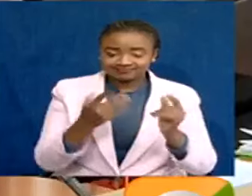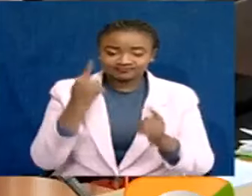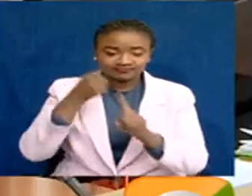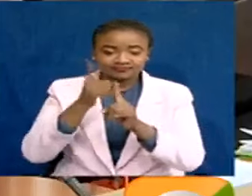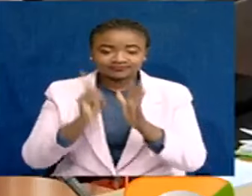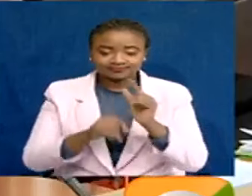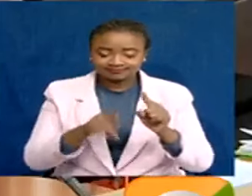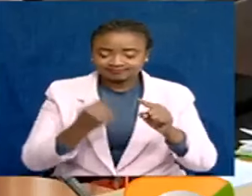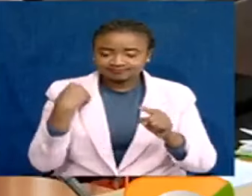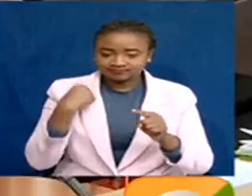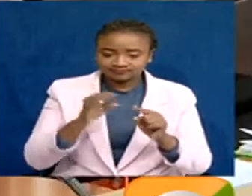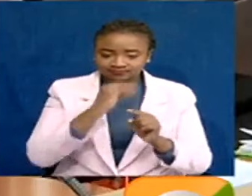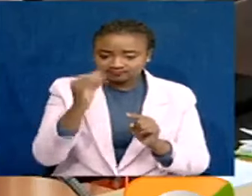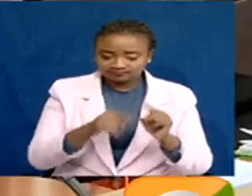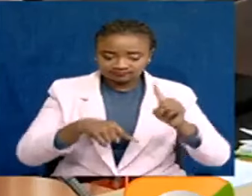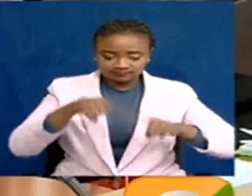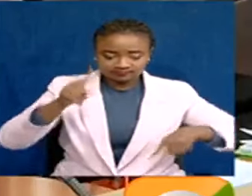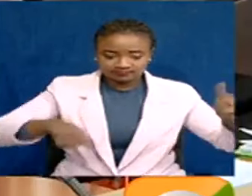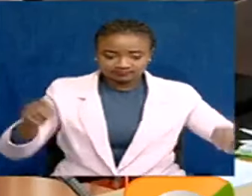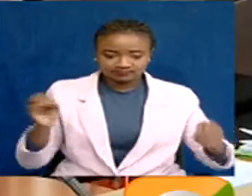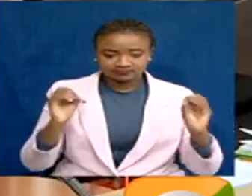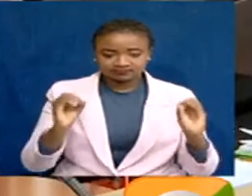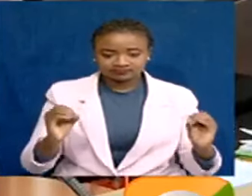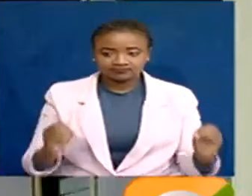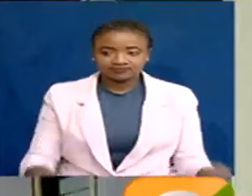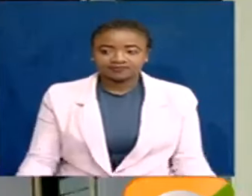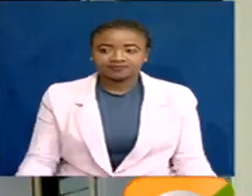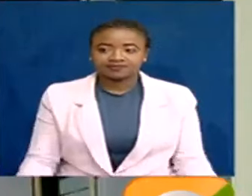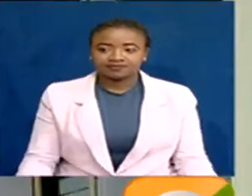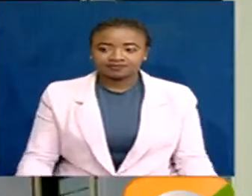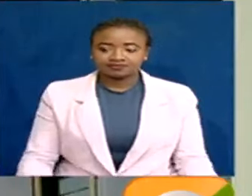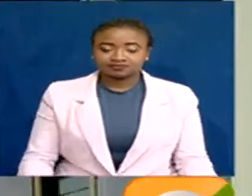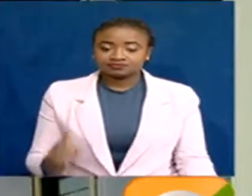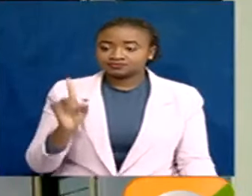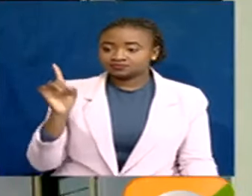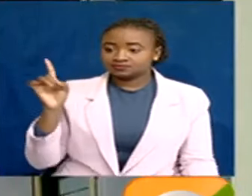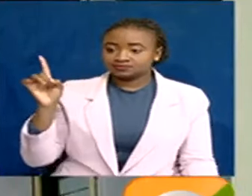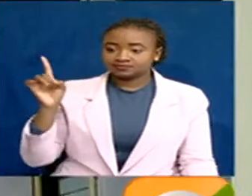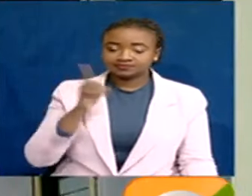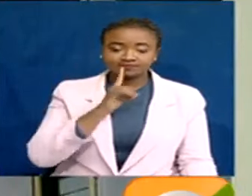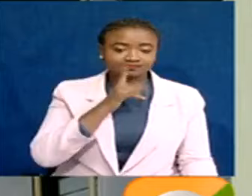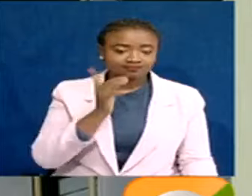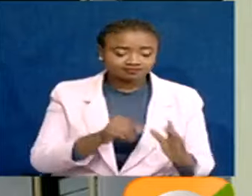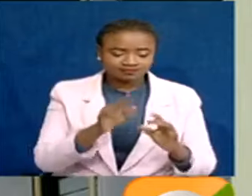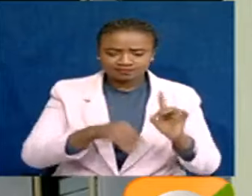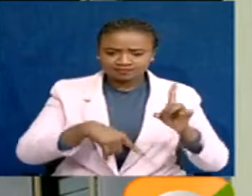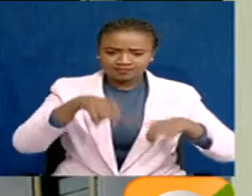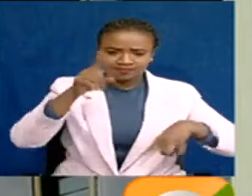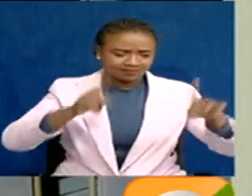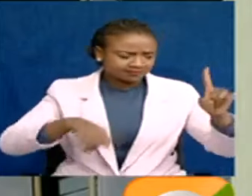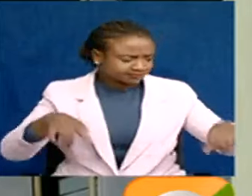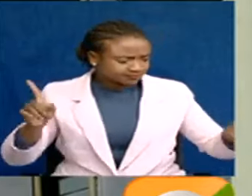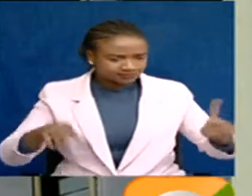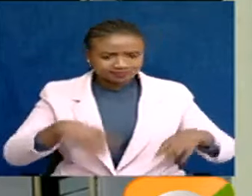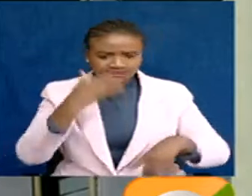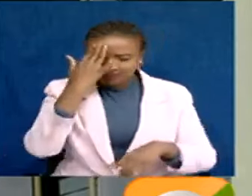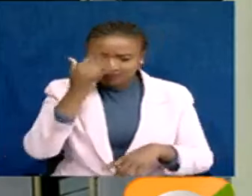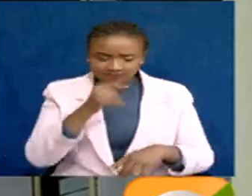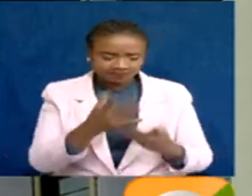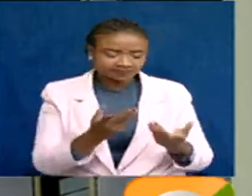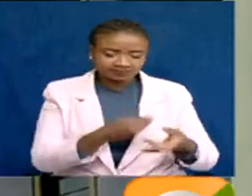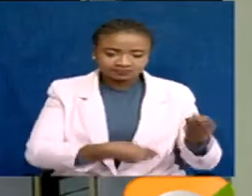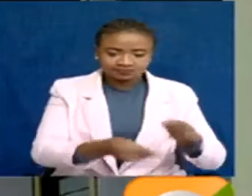not as big as we are seeing there, Chair. The Treasury saying the fluctuations were caused by the exchange rates of the